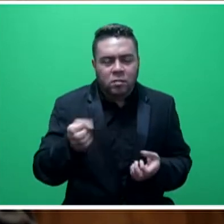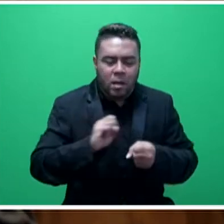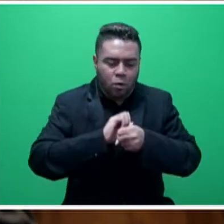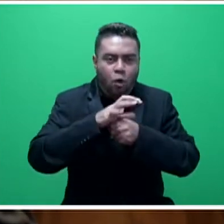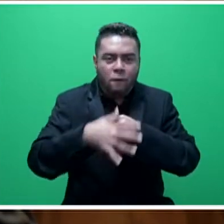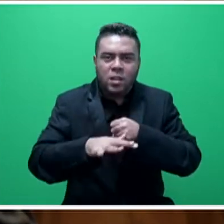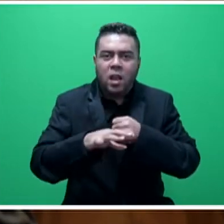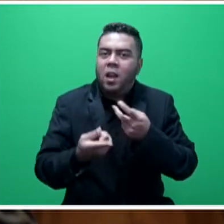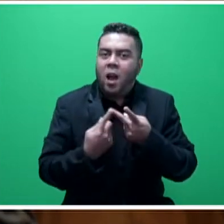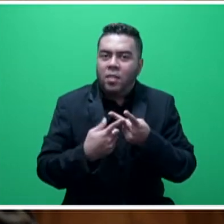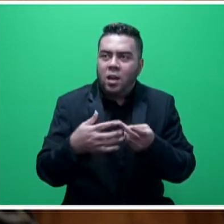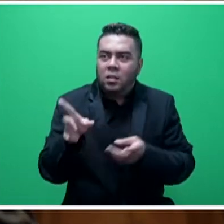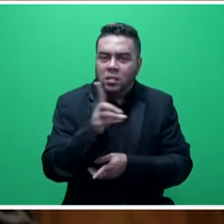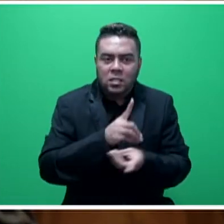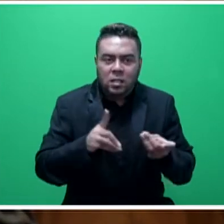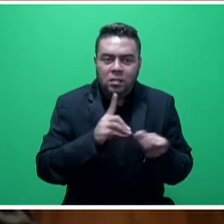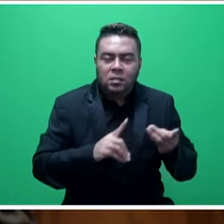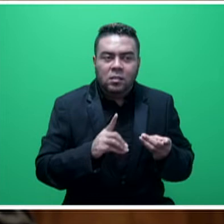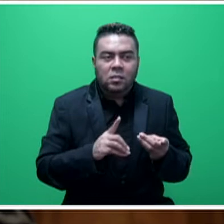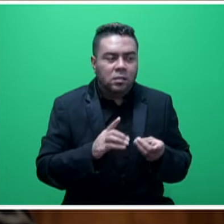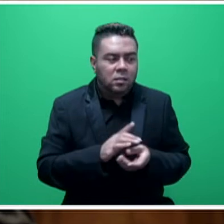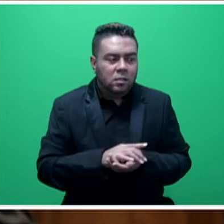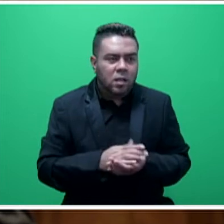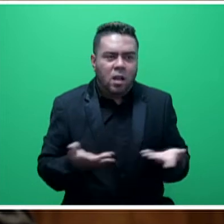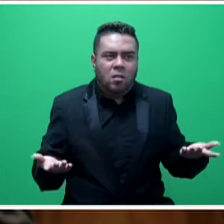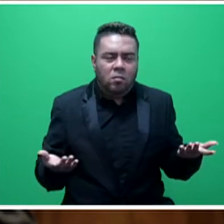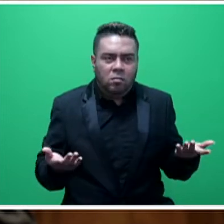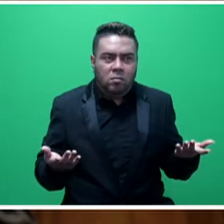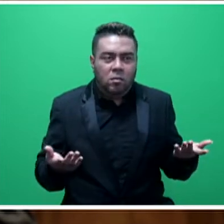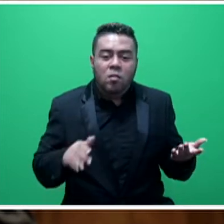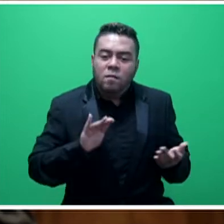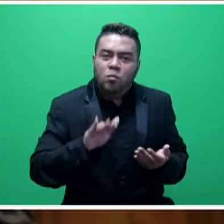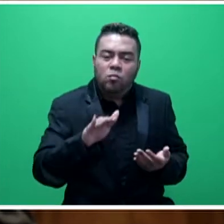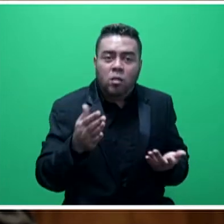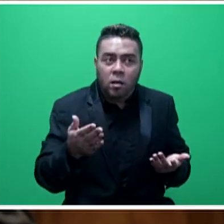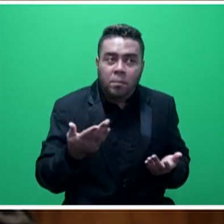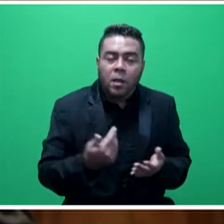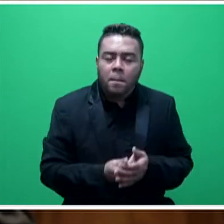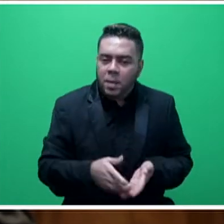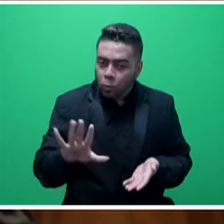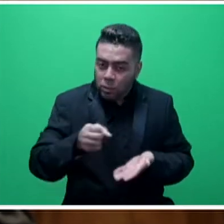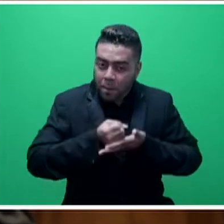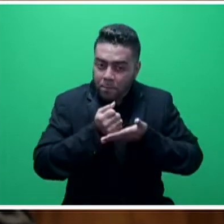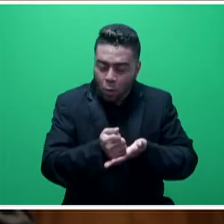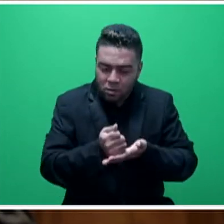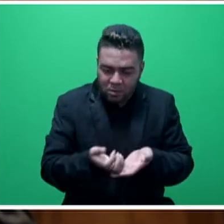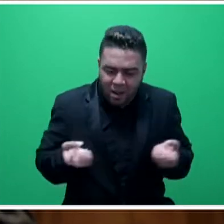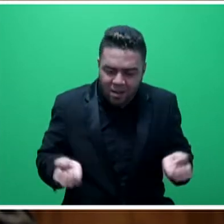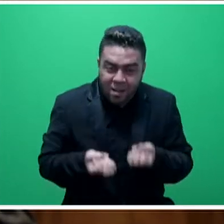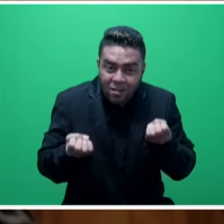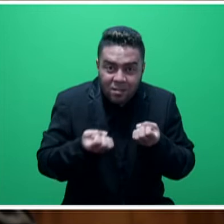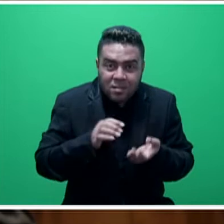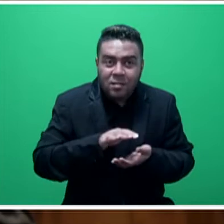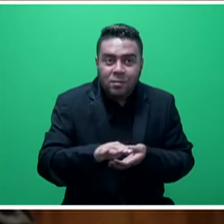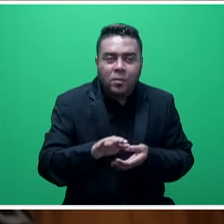or other disasters that may strike our country in the future. By fostering our future generations, we